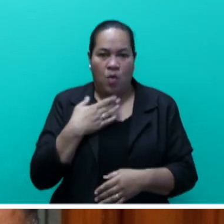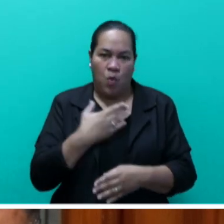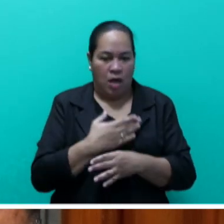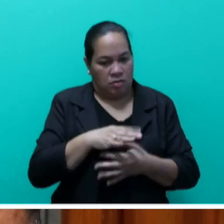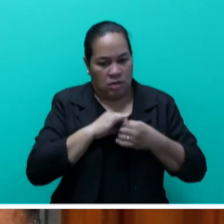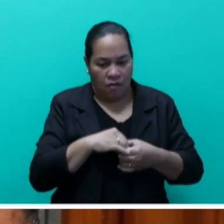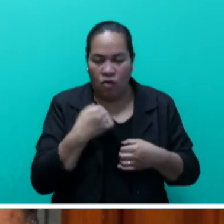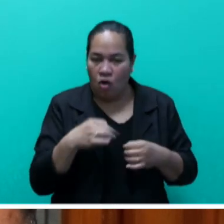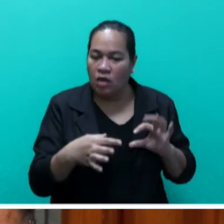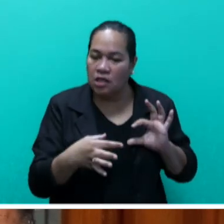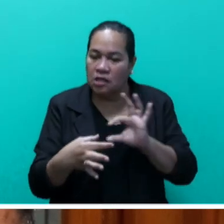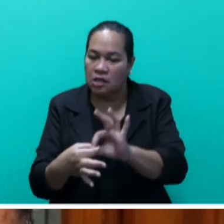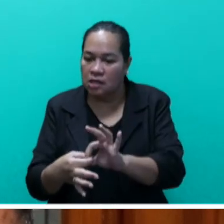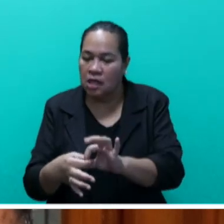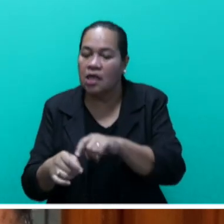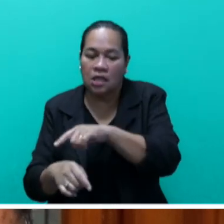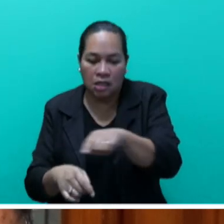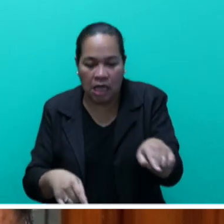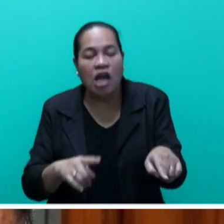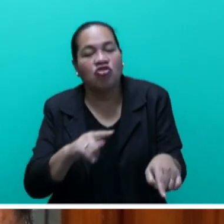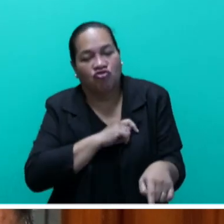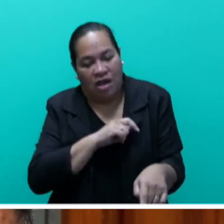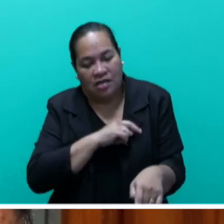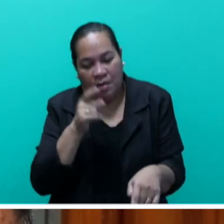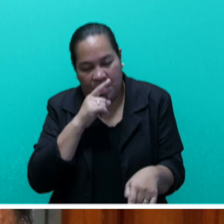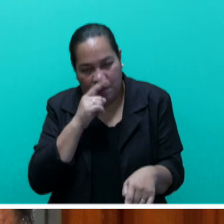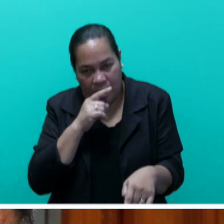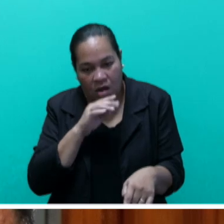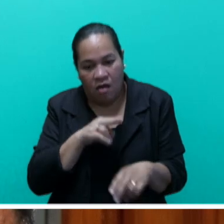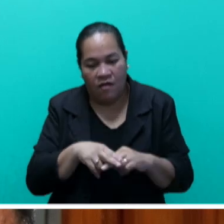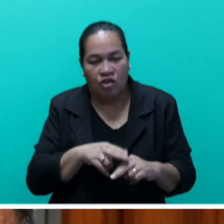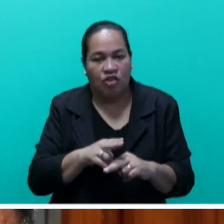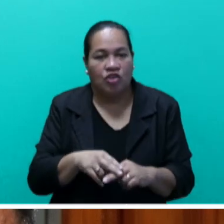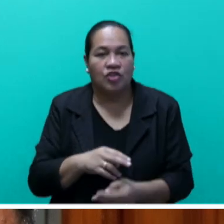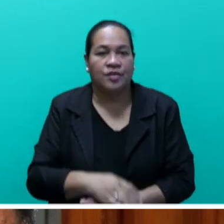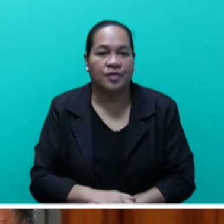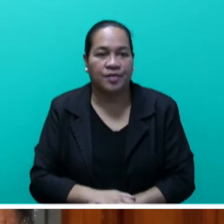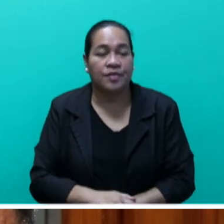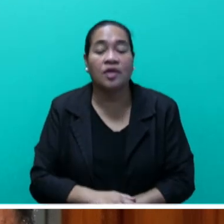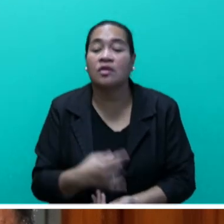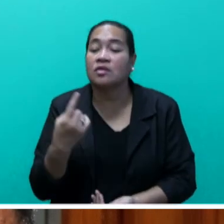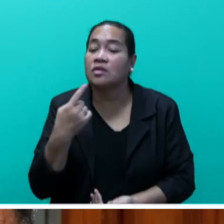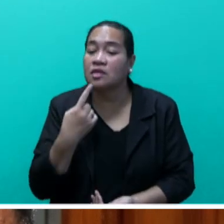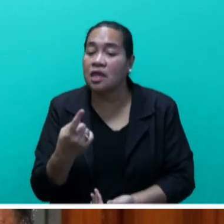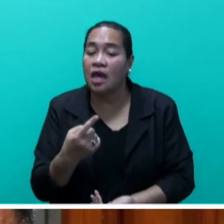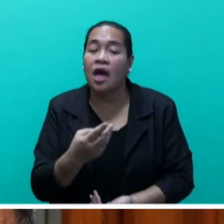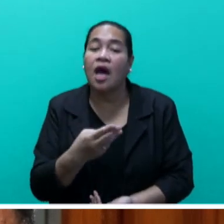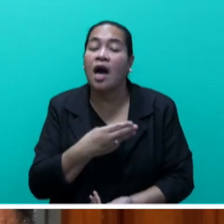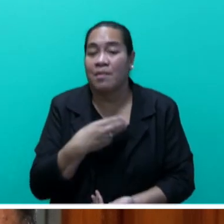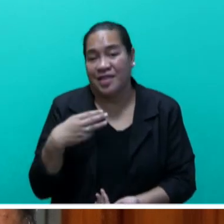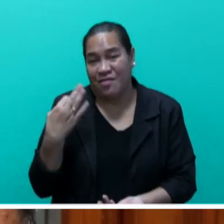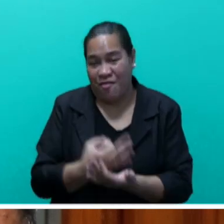support and trust of the people of Fiji's holistic economic development. As alluded to by the Honourable Professor Iman